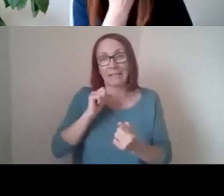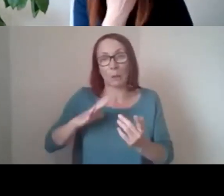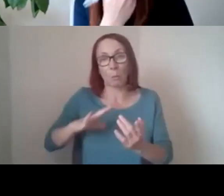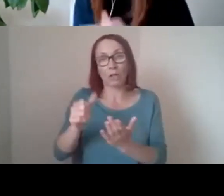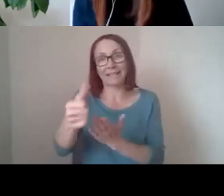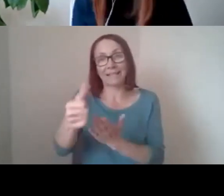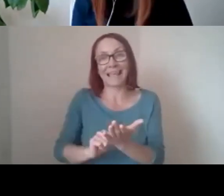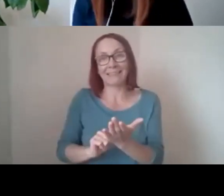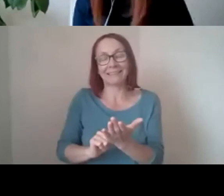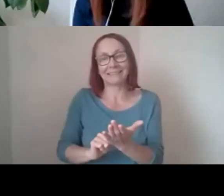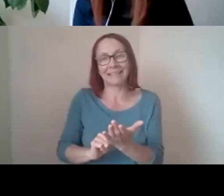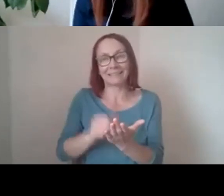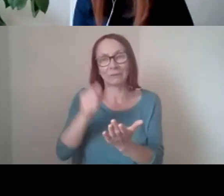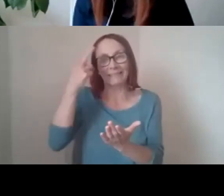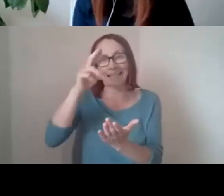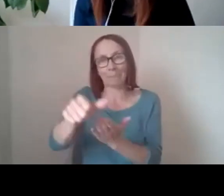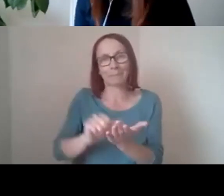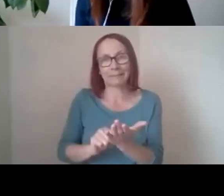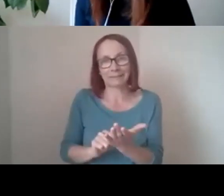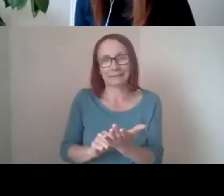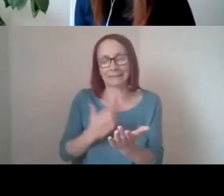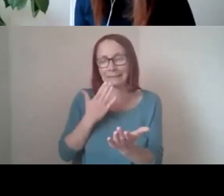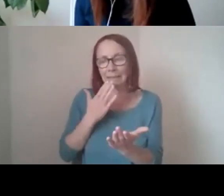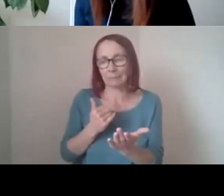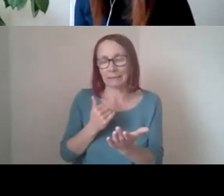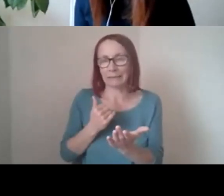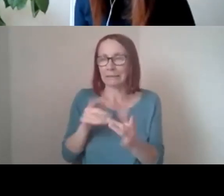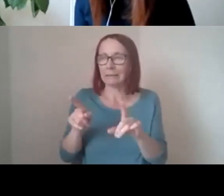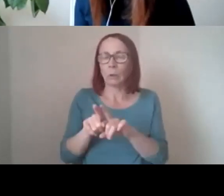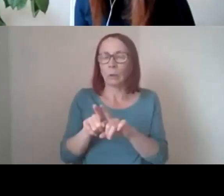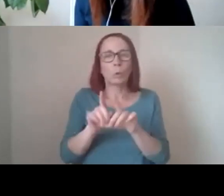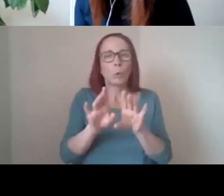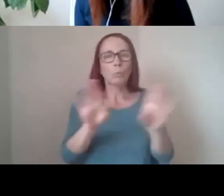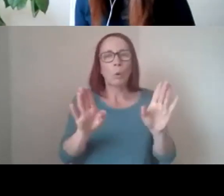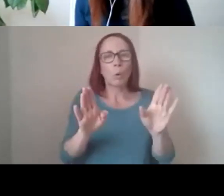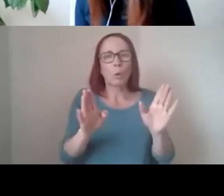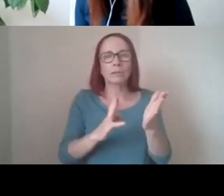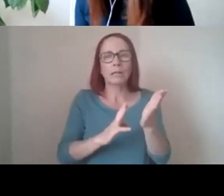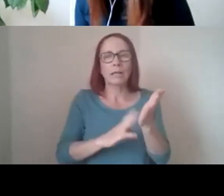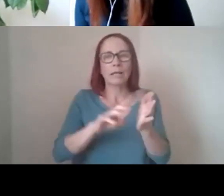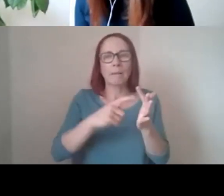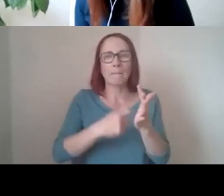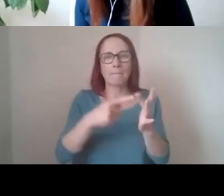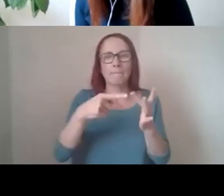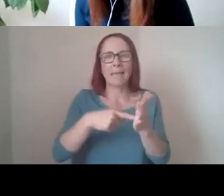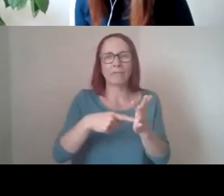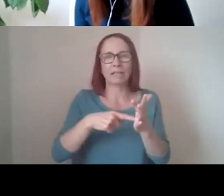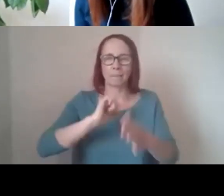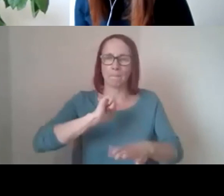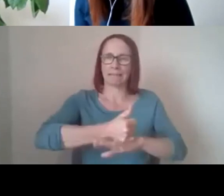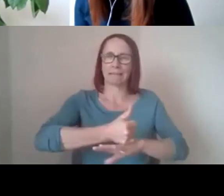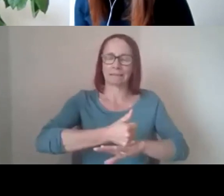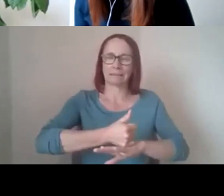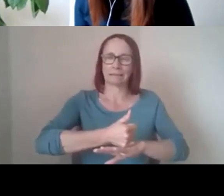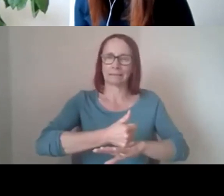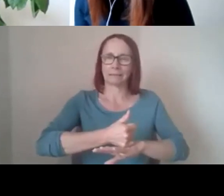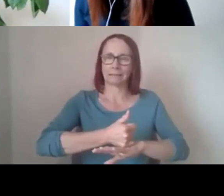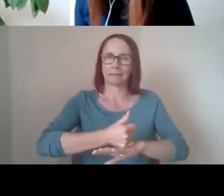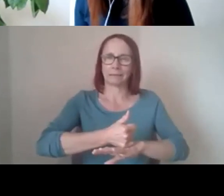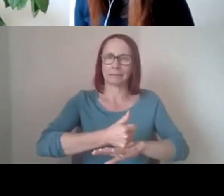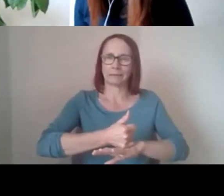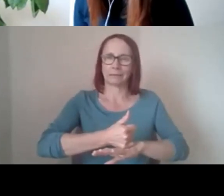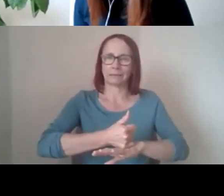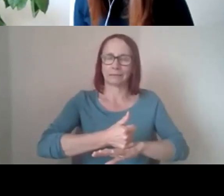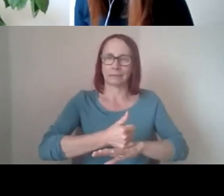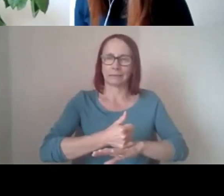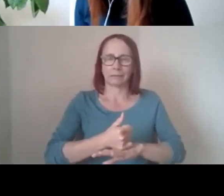And also when you mentioned about merit-based for boards, when you do have, you know, as you say, accessibility as far as,